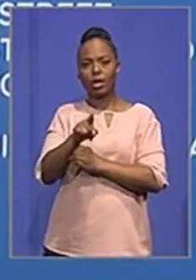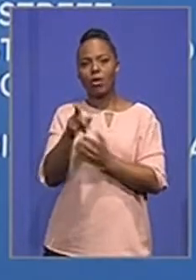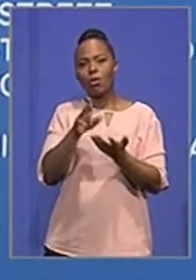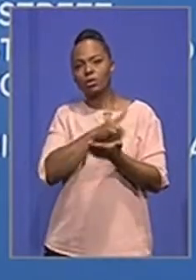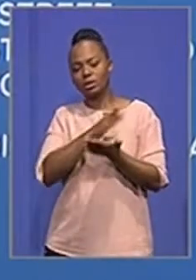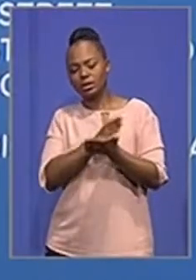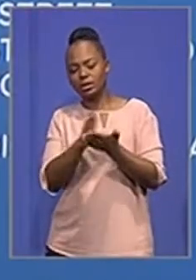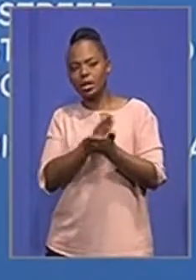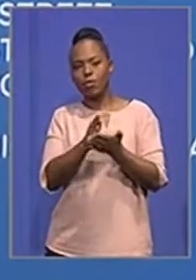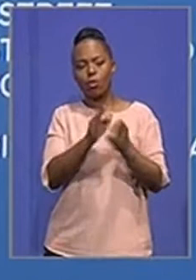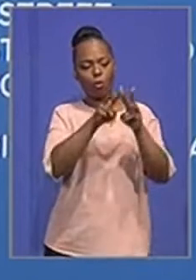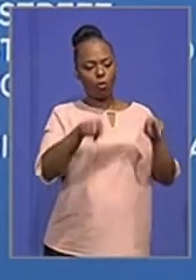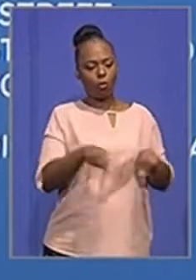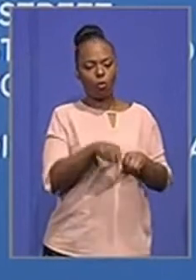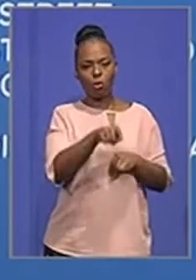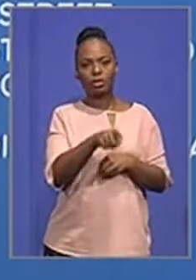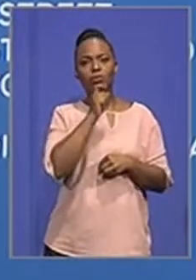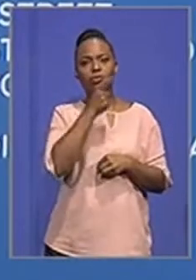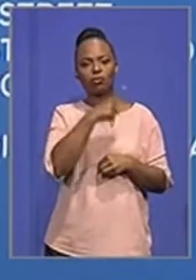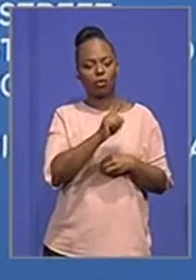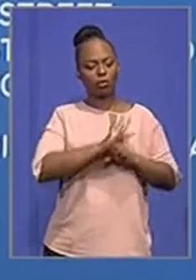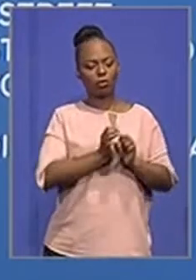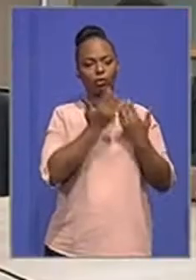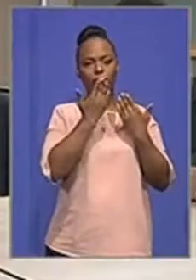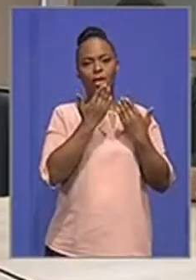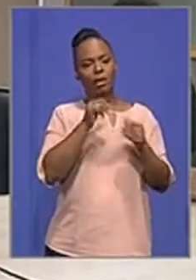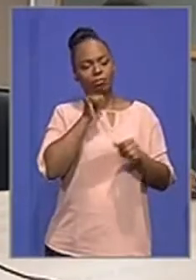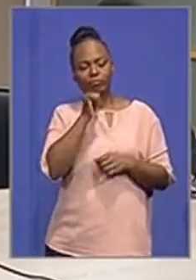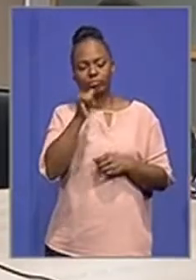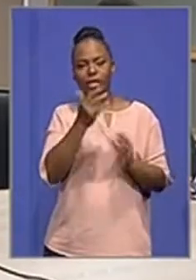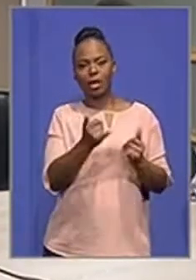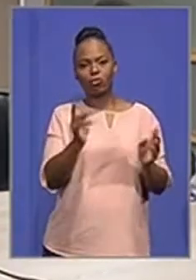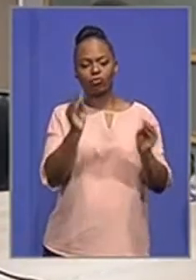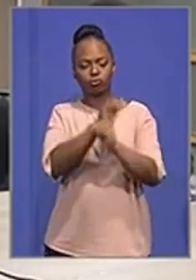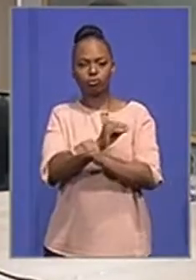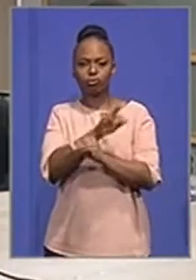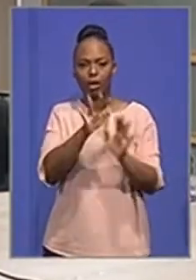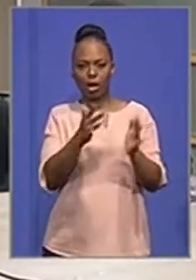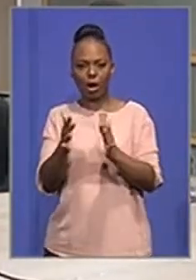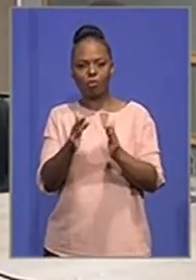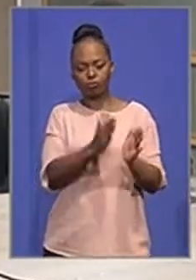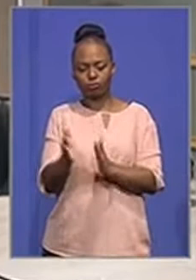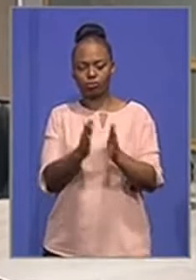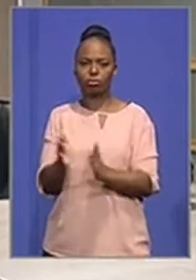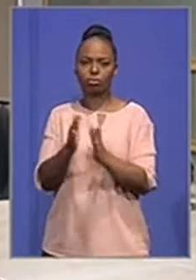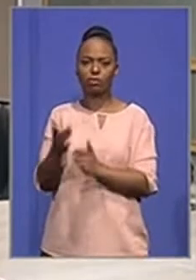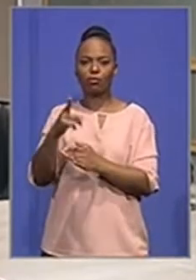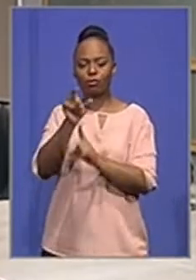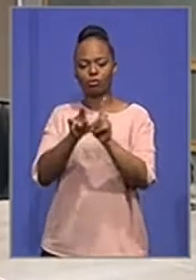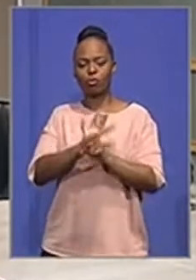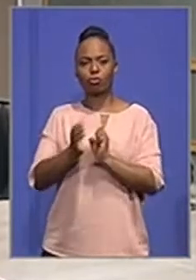to accommodate patients that are not COVID positive. Maokelo a puso la poraefete jaanong a tshwaragantse matsogo go